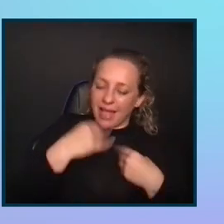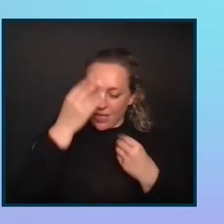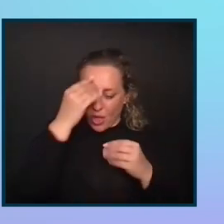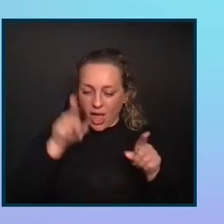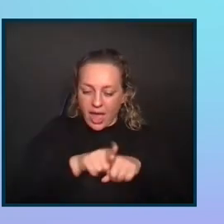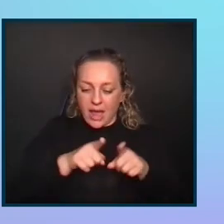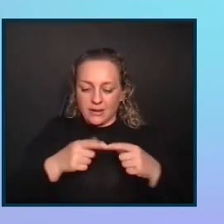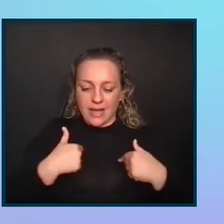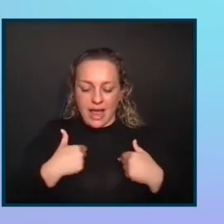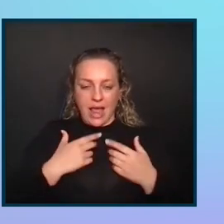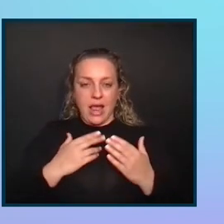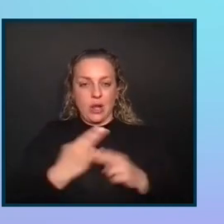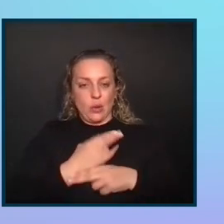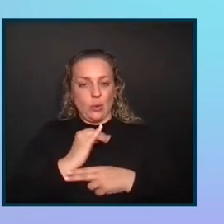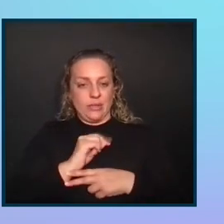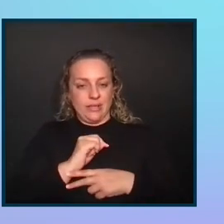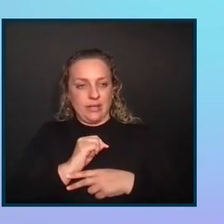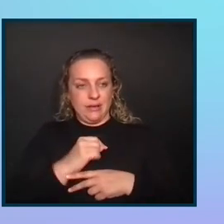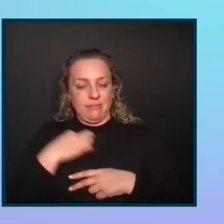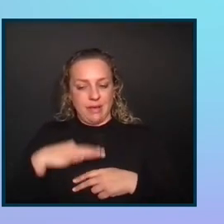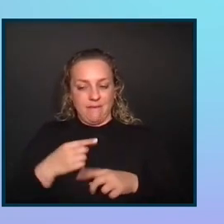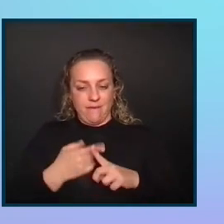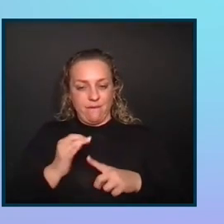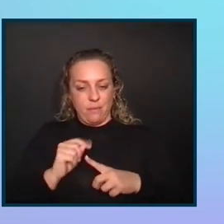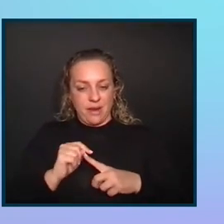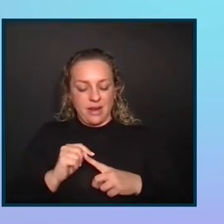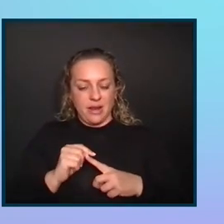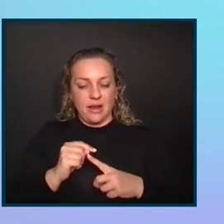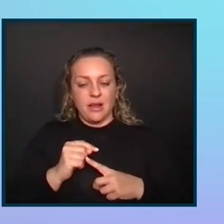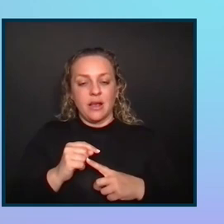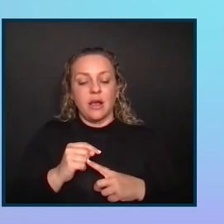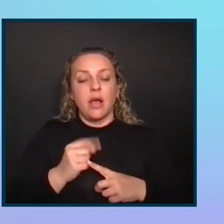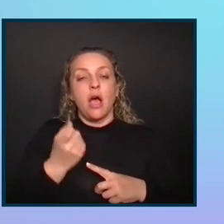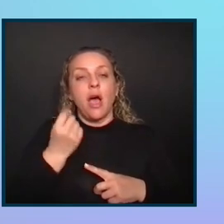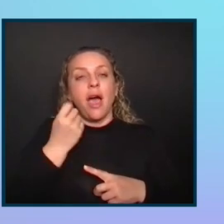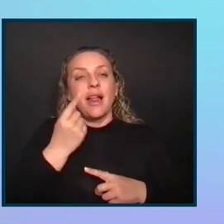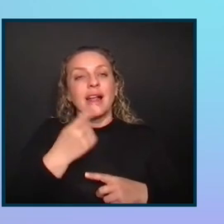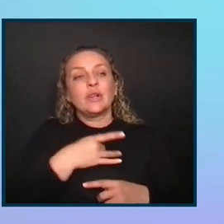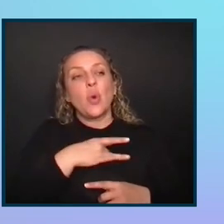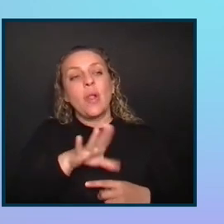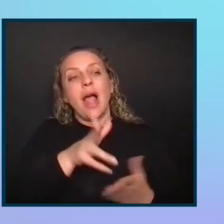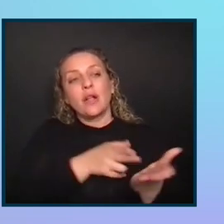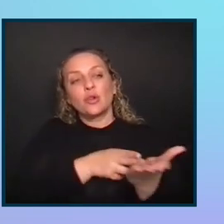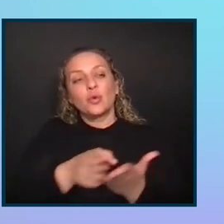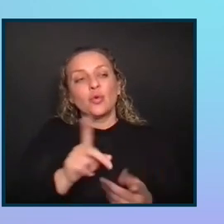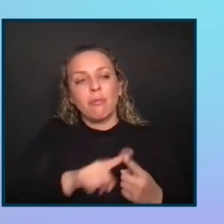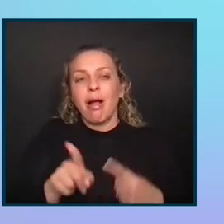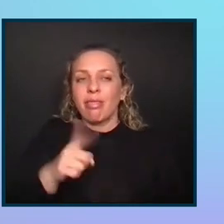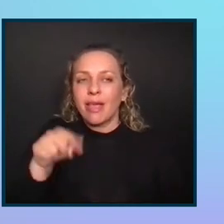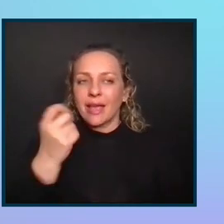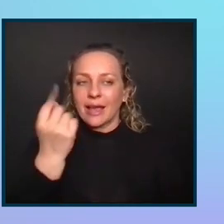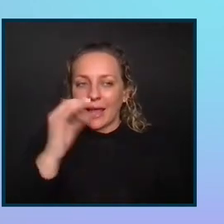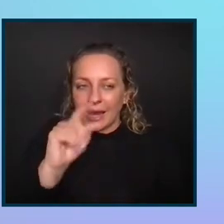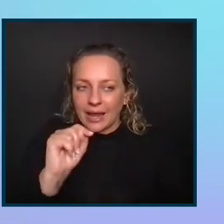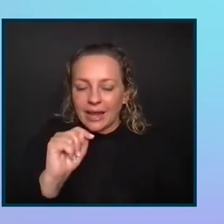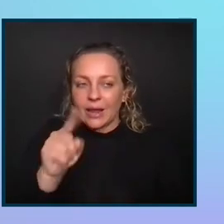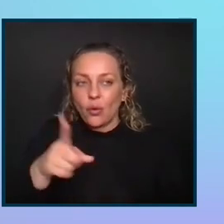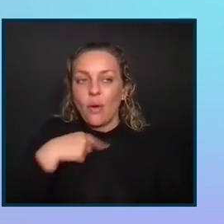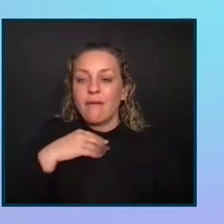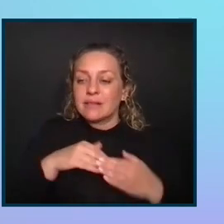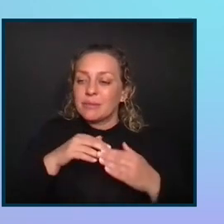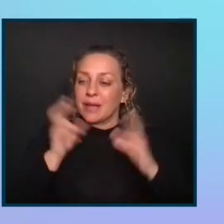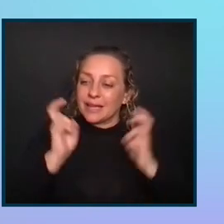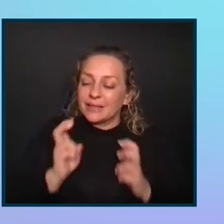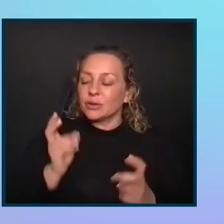users appreciate transparency. They may not like it, but they get it. If you have a lot of accessibility issues and you say,